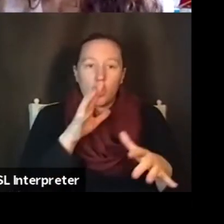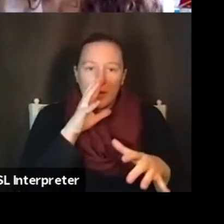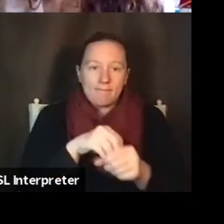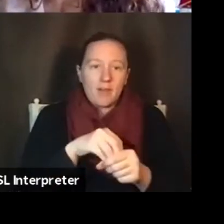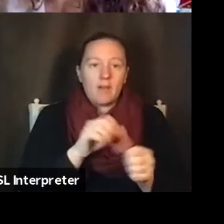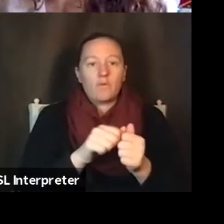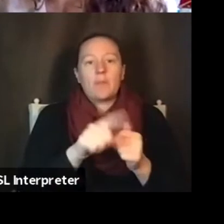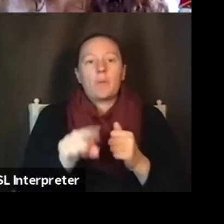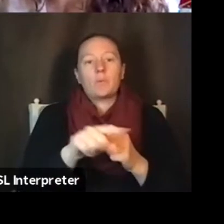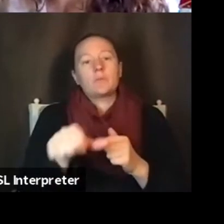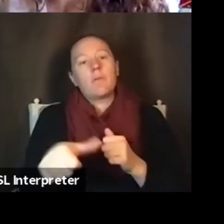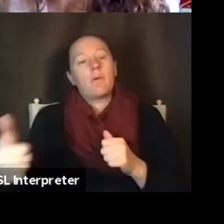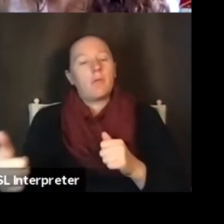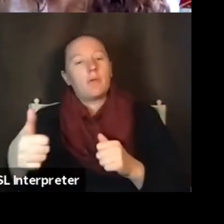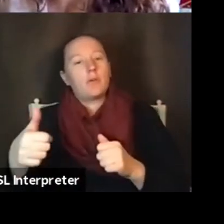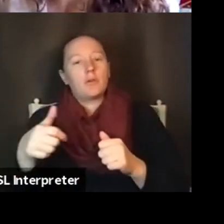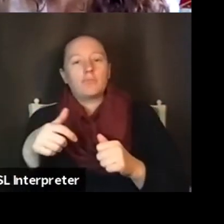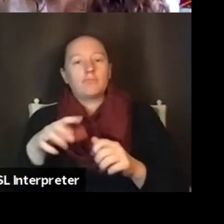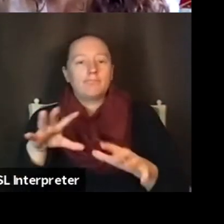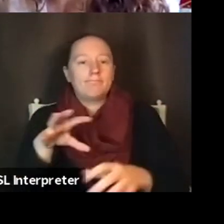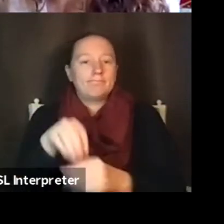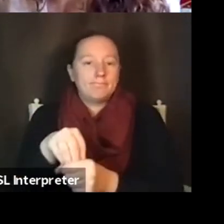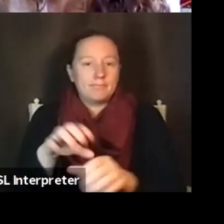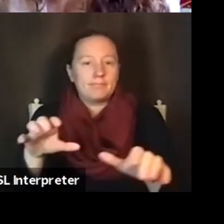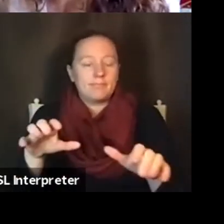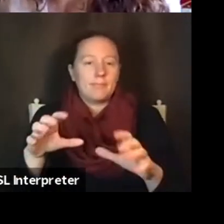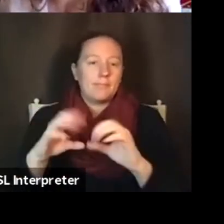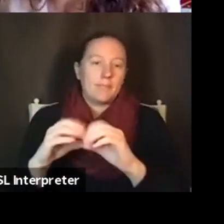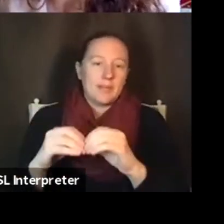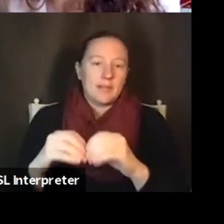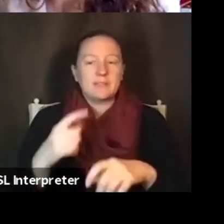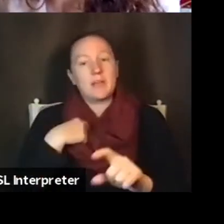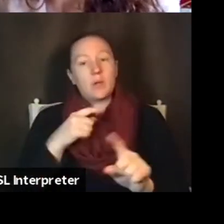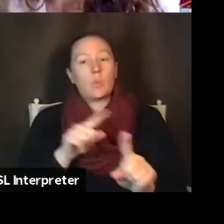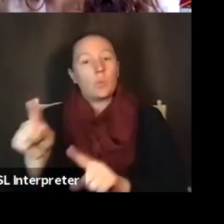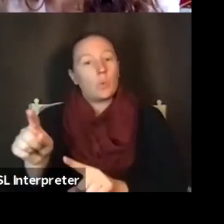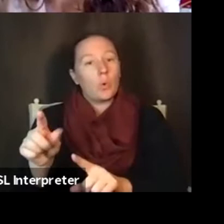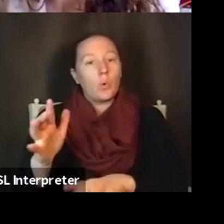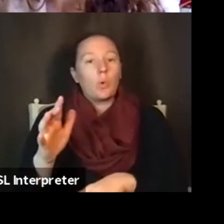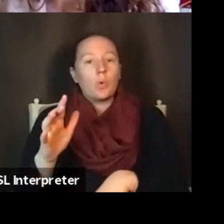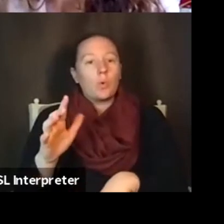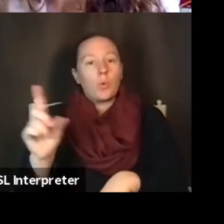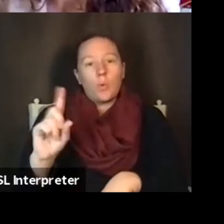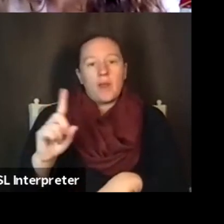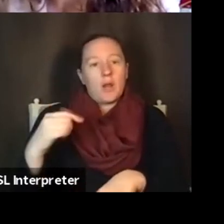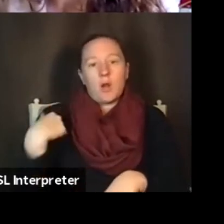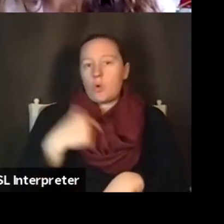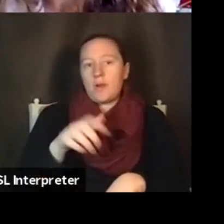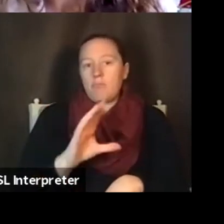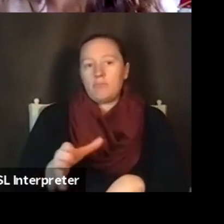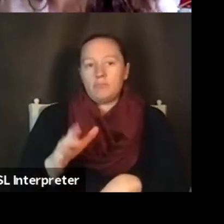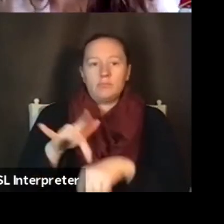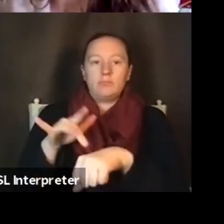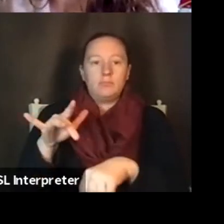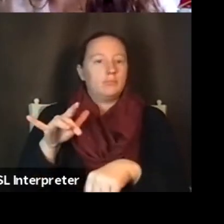efforts, and go to places in the state that those other efforts hadn't gone to, or that previous efforts maybe hadn't